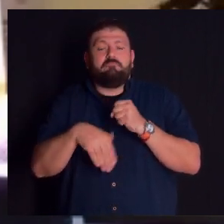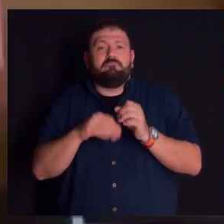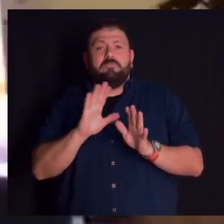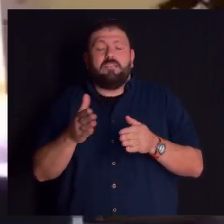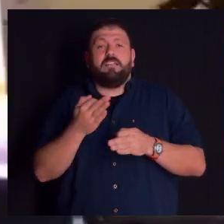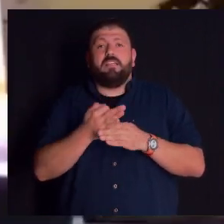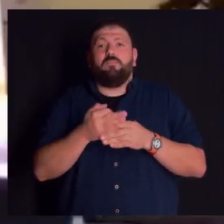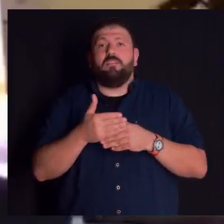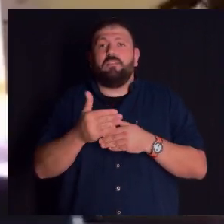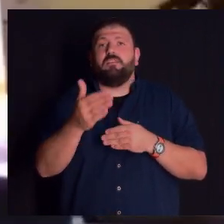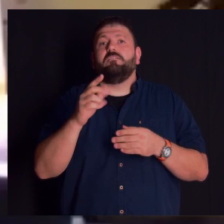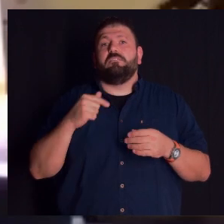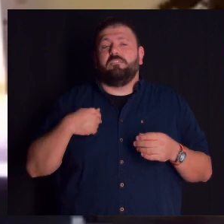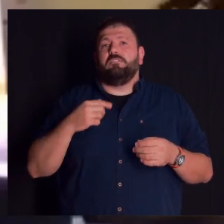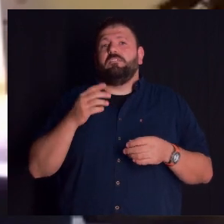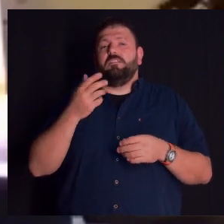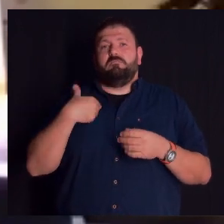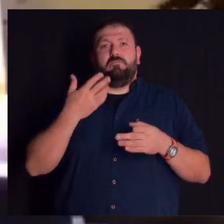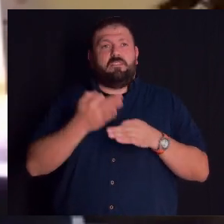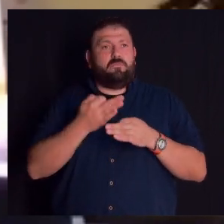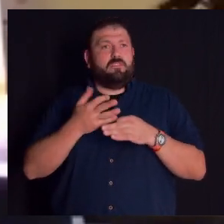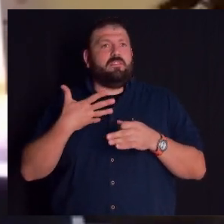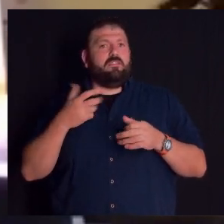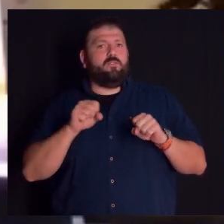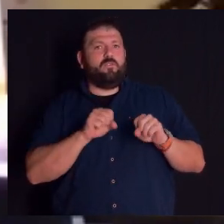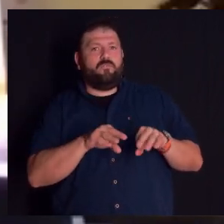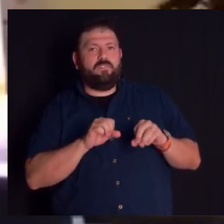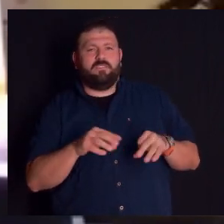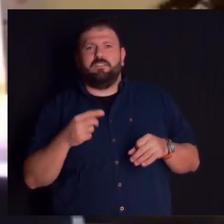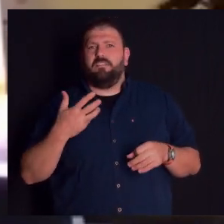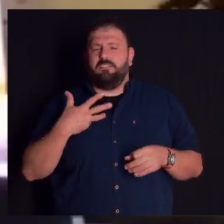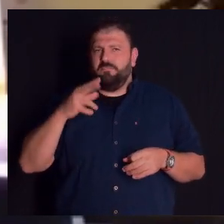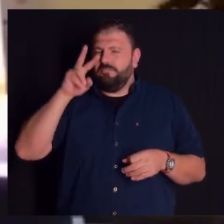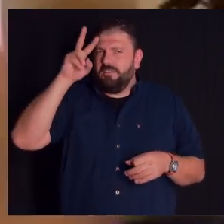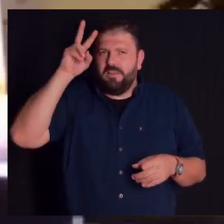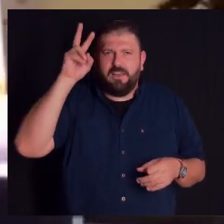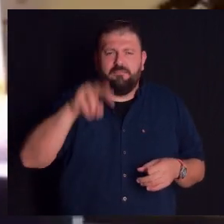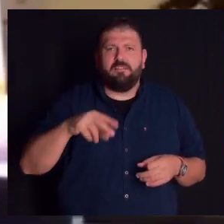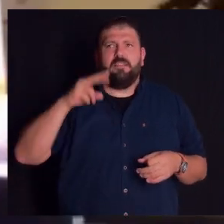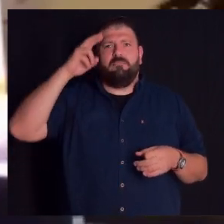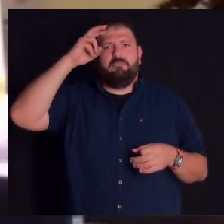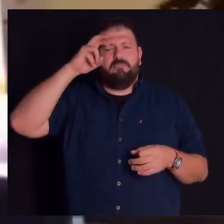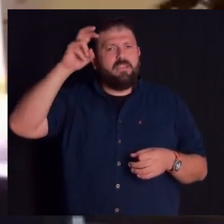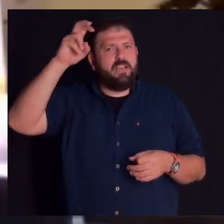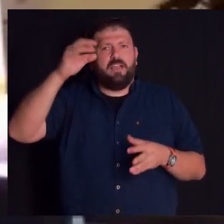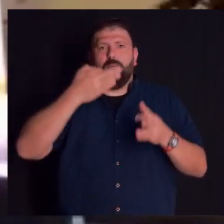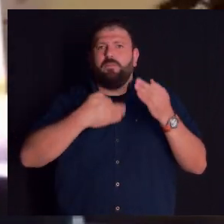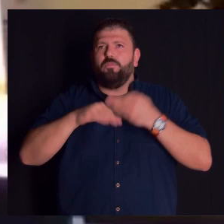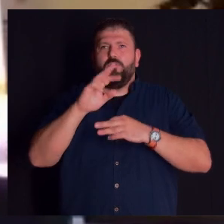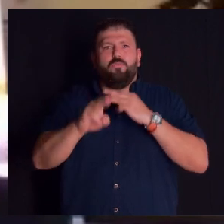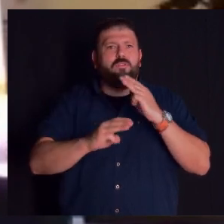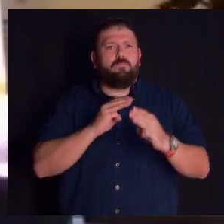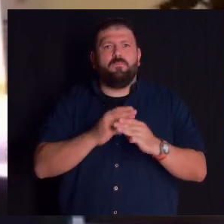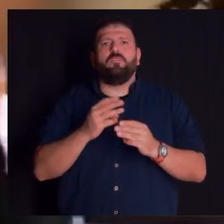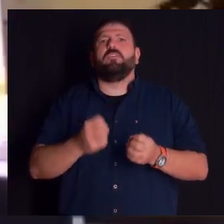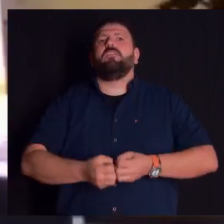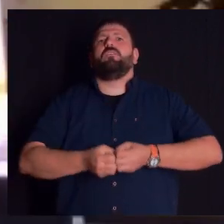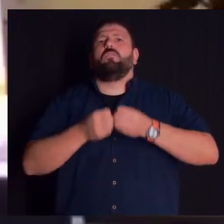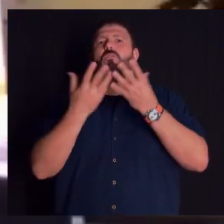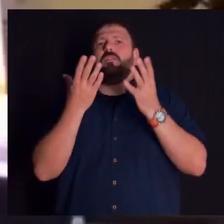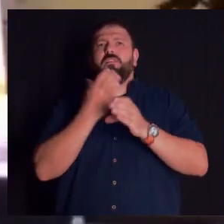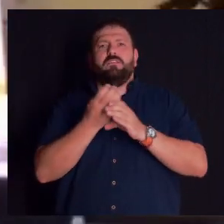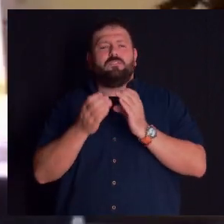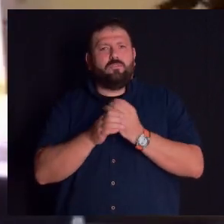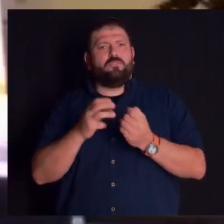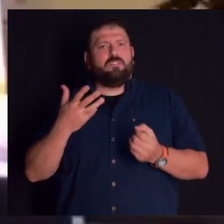lo que se elementary cuenta school, como but una right now oficina. I have my La office. verdad, he viajado So por el I've mundo been y más traveling all cosas más que around lo the que